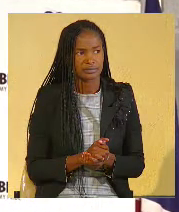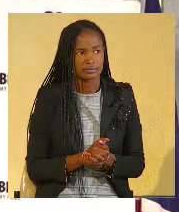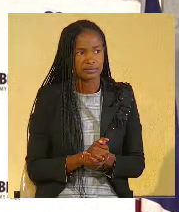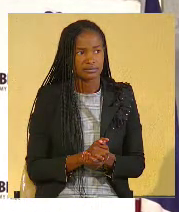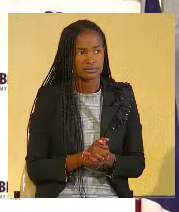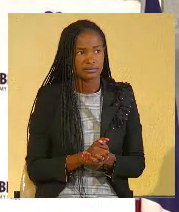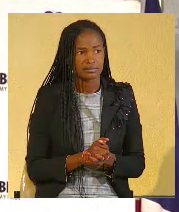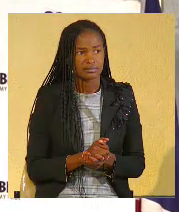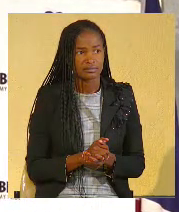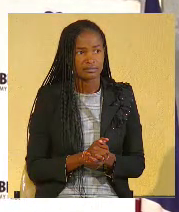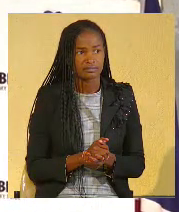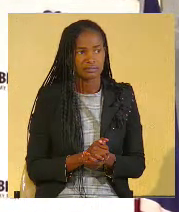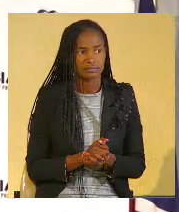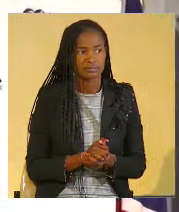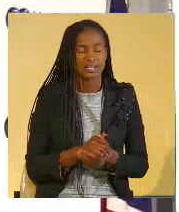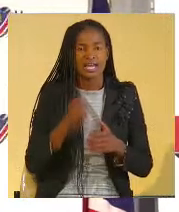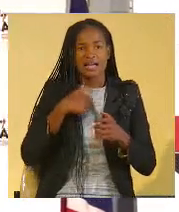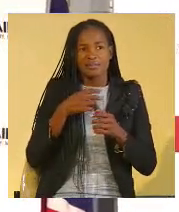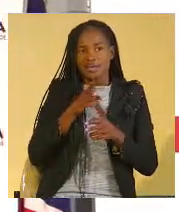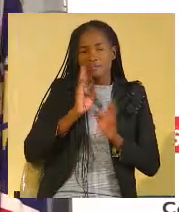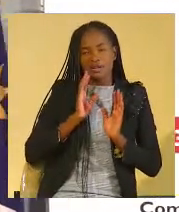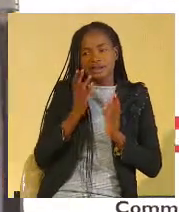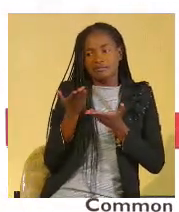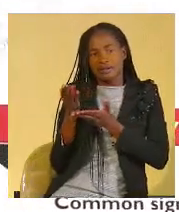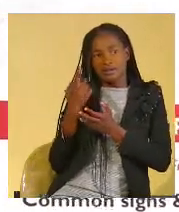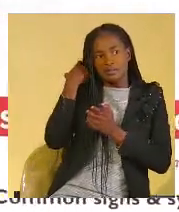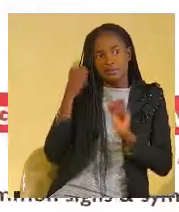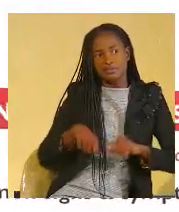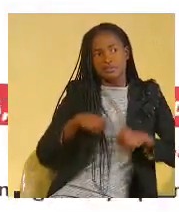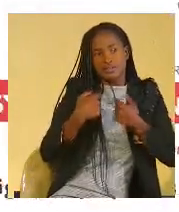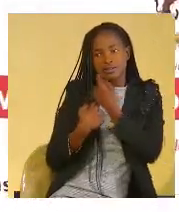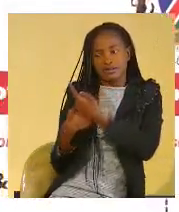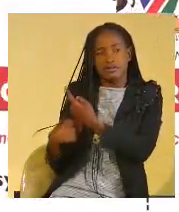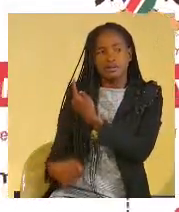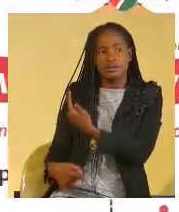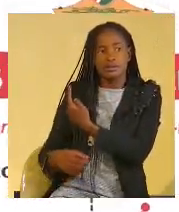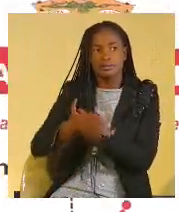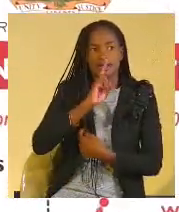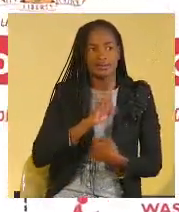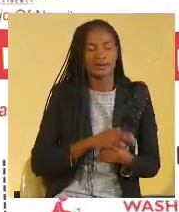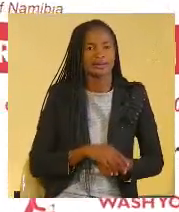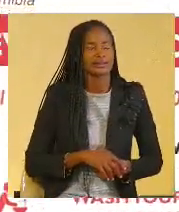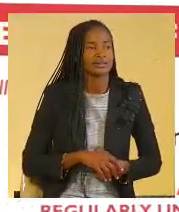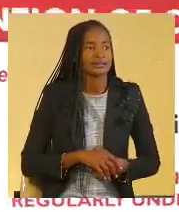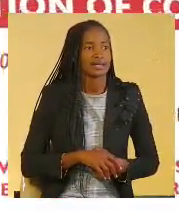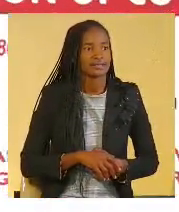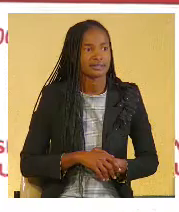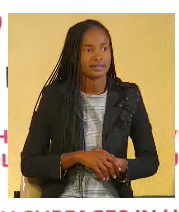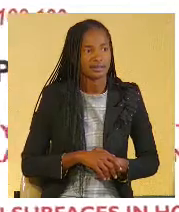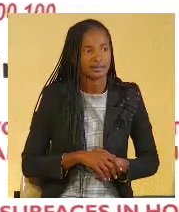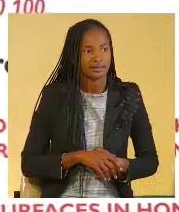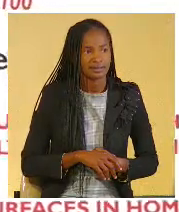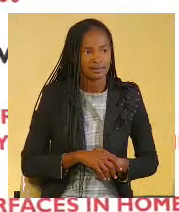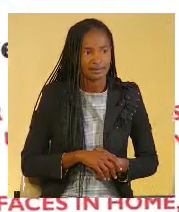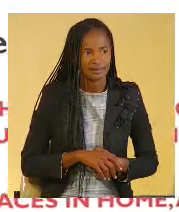I think I'll pass over the question to the Minister of Yes. Health since it's... Thank you very much. Maybe I allow you to sit